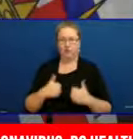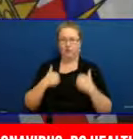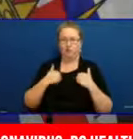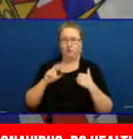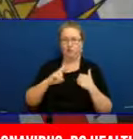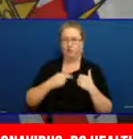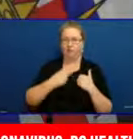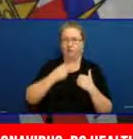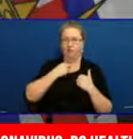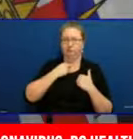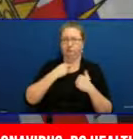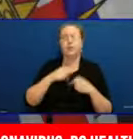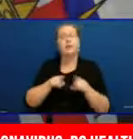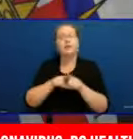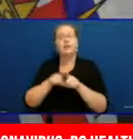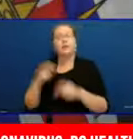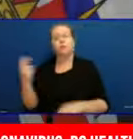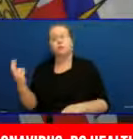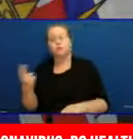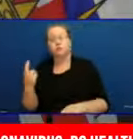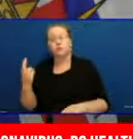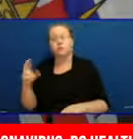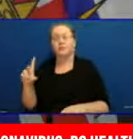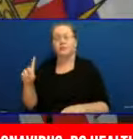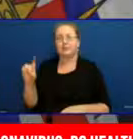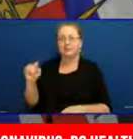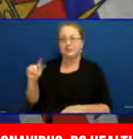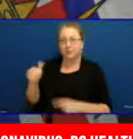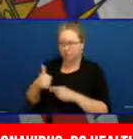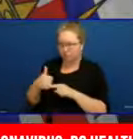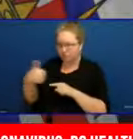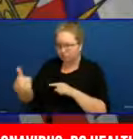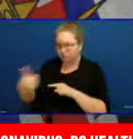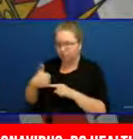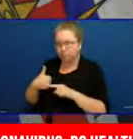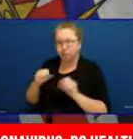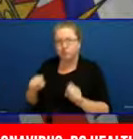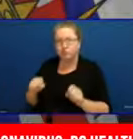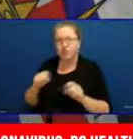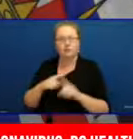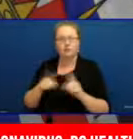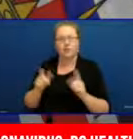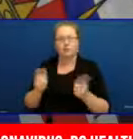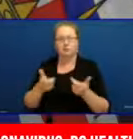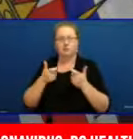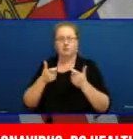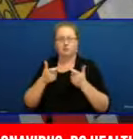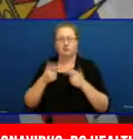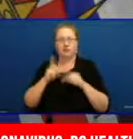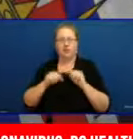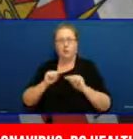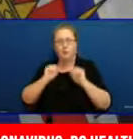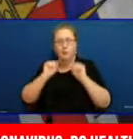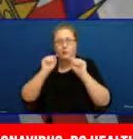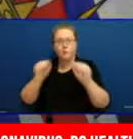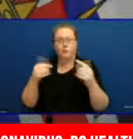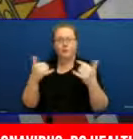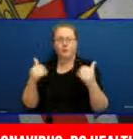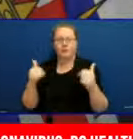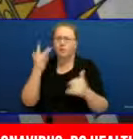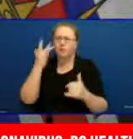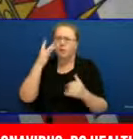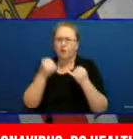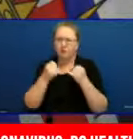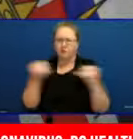can't go to a practice with their teammates. The same in Richmond and Delta. You know, what do you say about those sort of situations, and